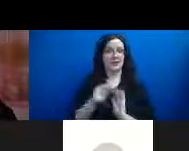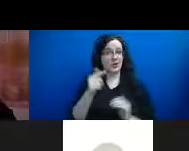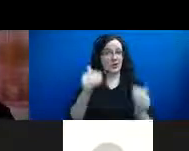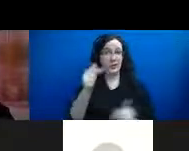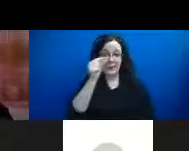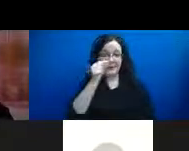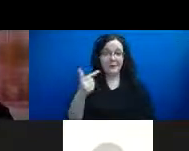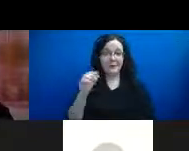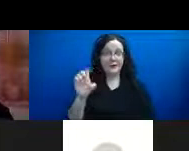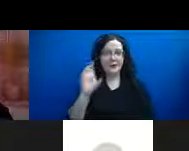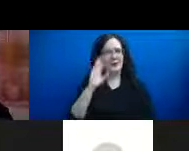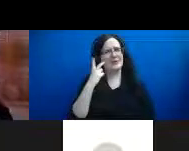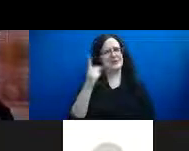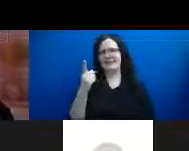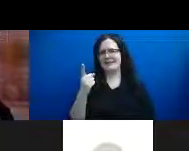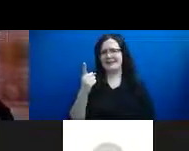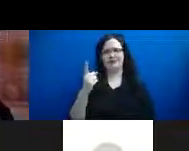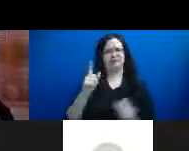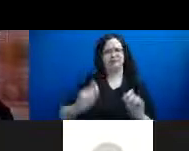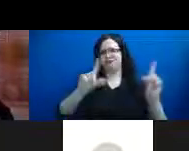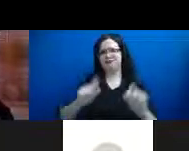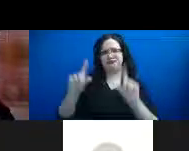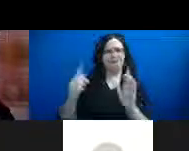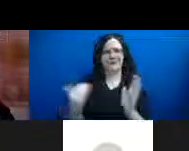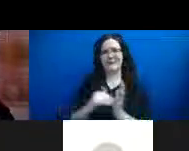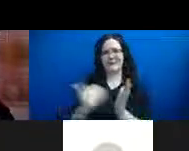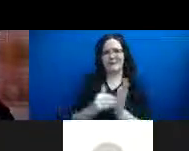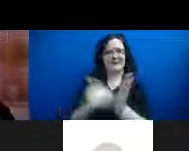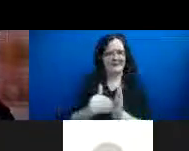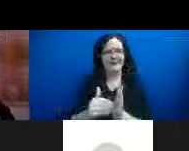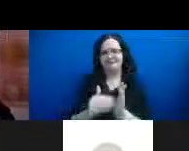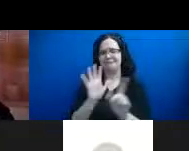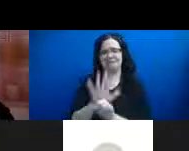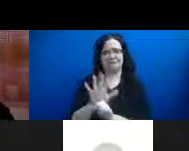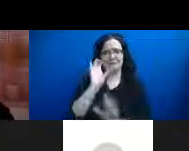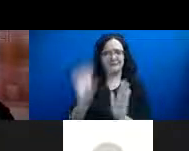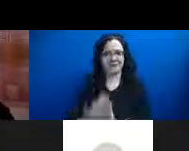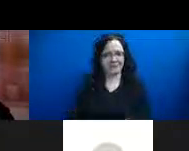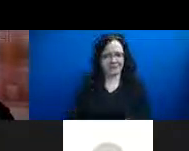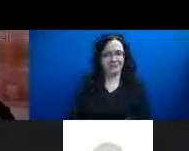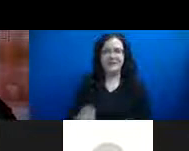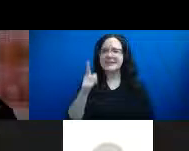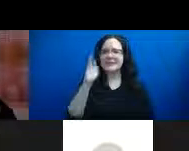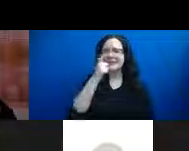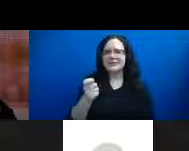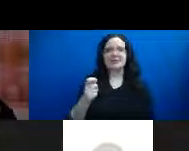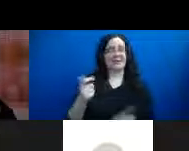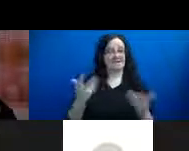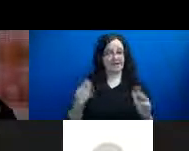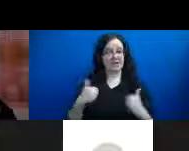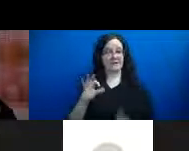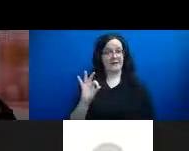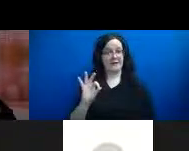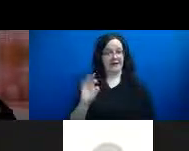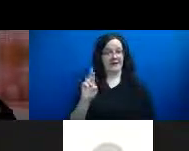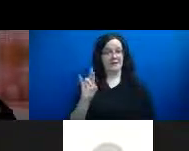it over and over again. And one of the things, and it is interesting, I mean, there's fMRI studies looking